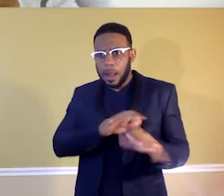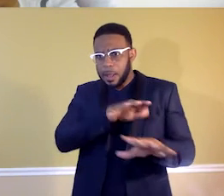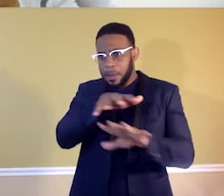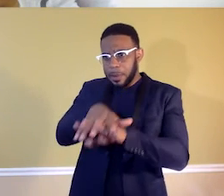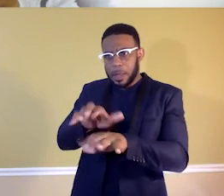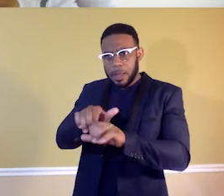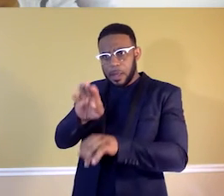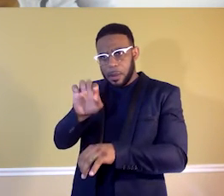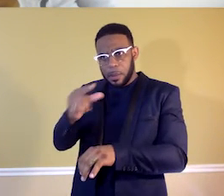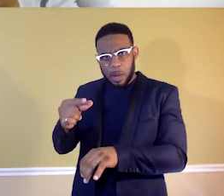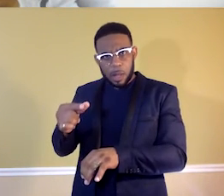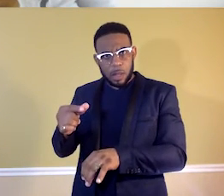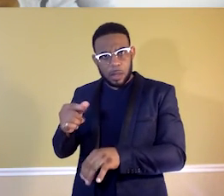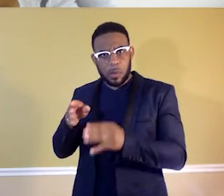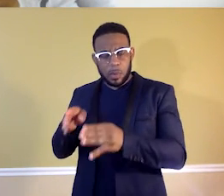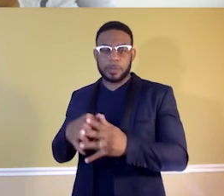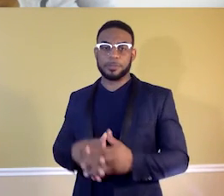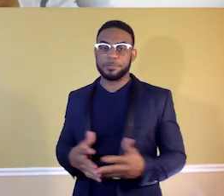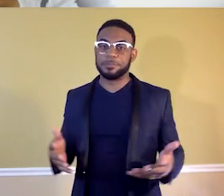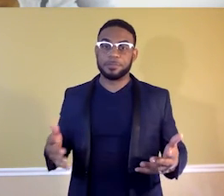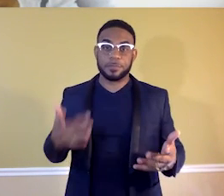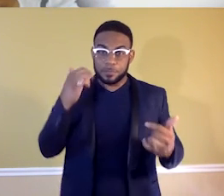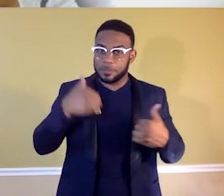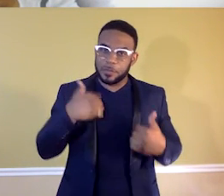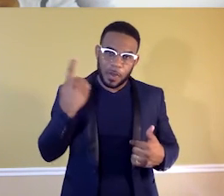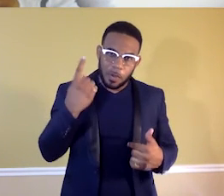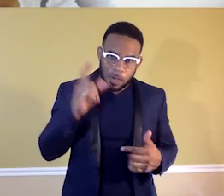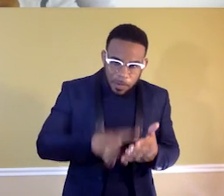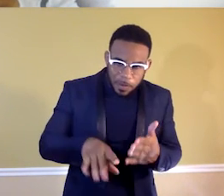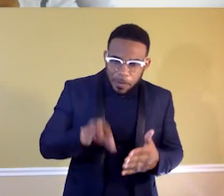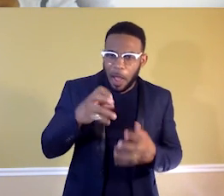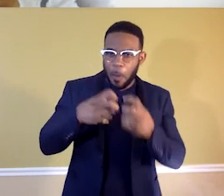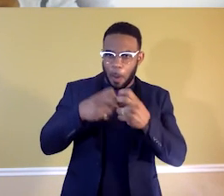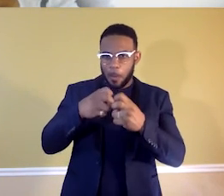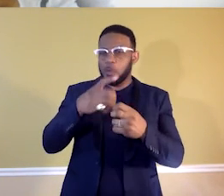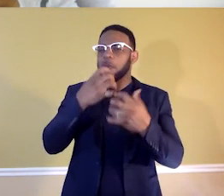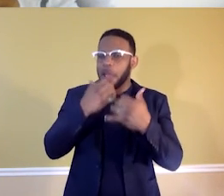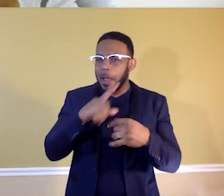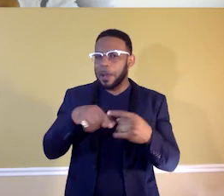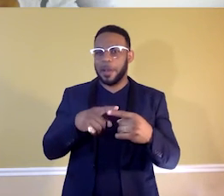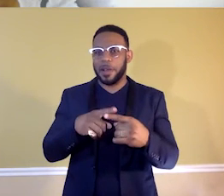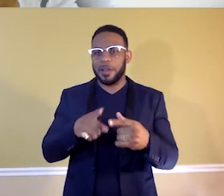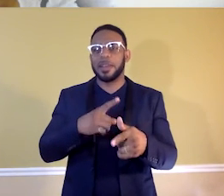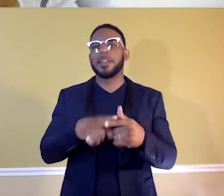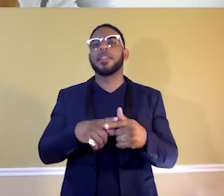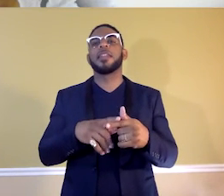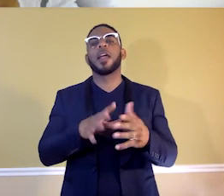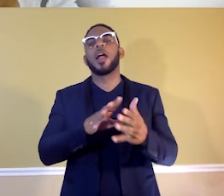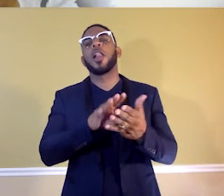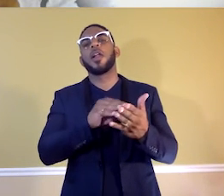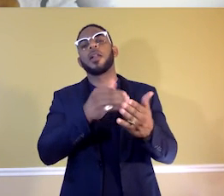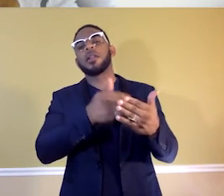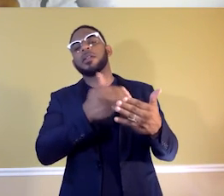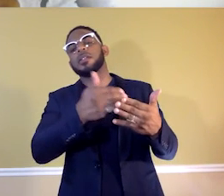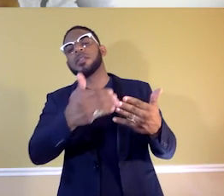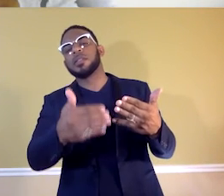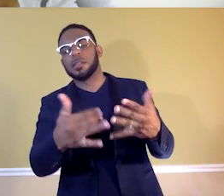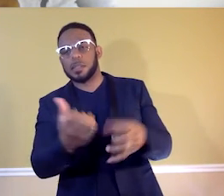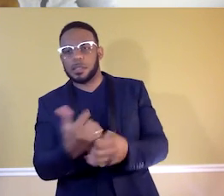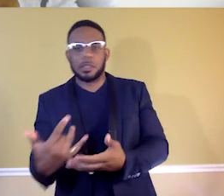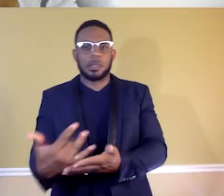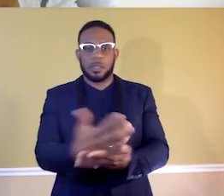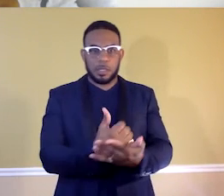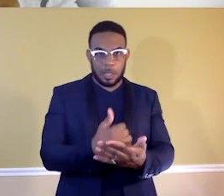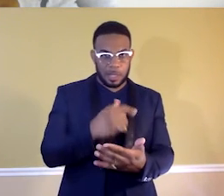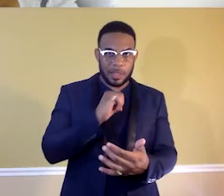in a blog way? So for me, it's always finding a problem that you care about and then kind of learning the pieces together. It's not going to be perfect